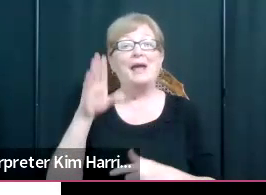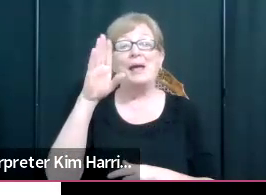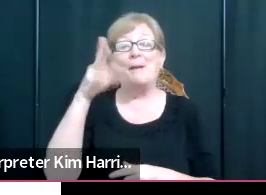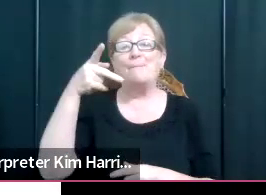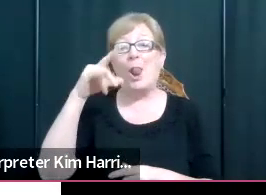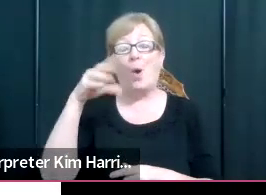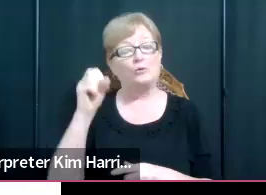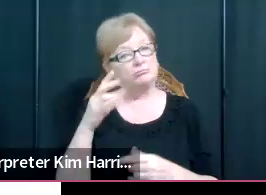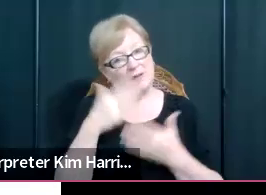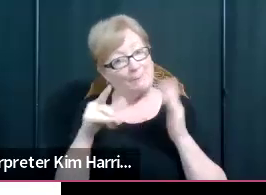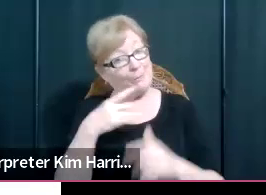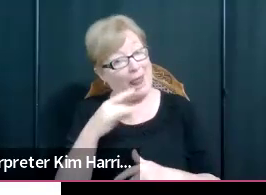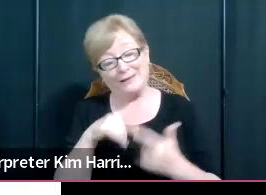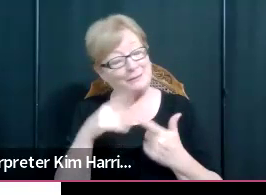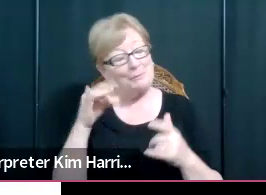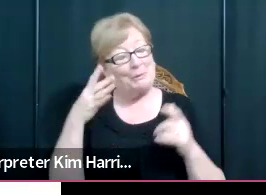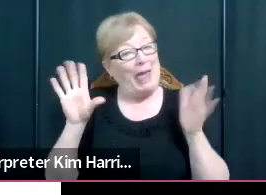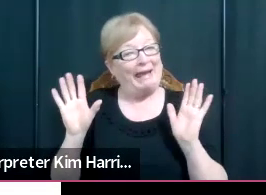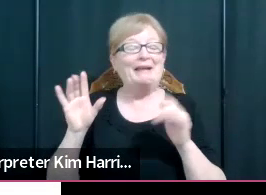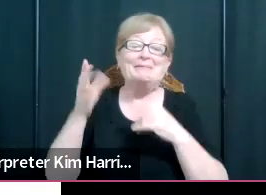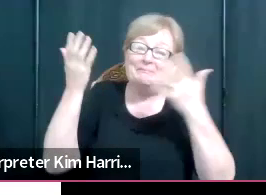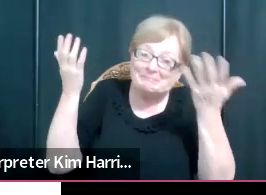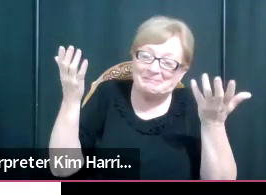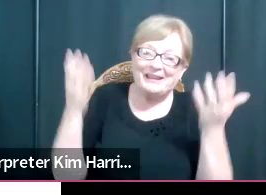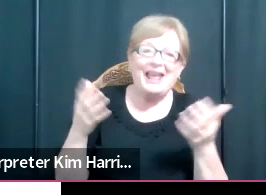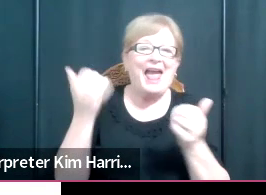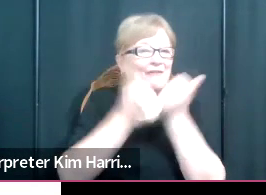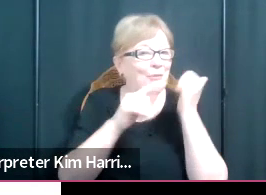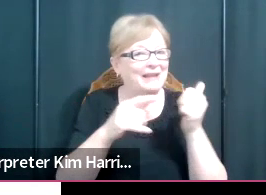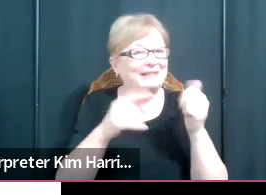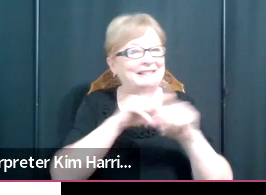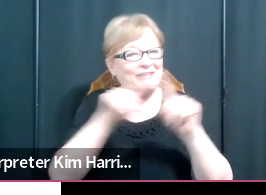really don't. But again, that's where